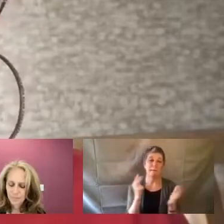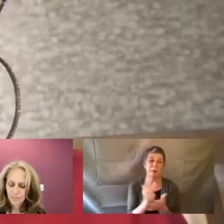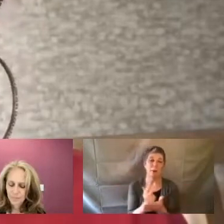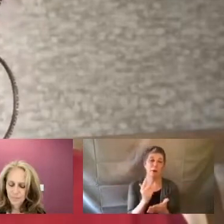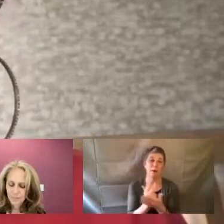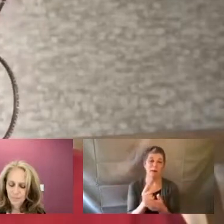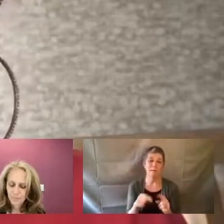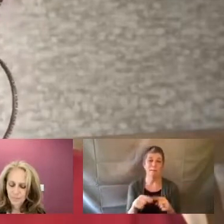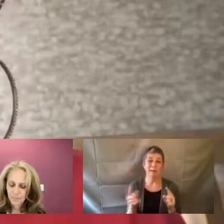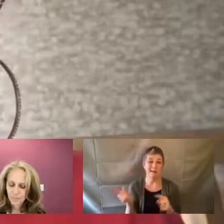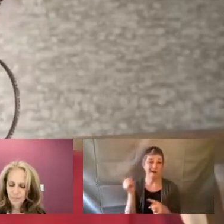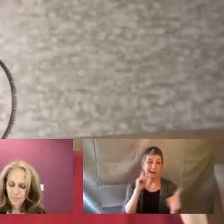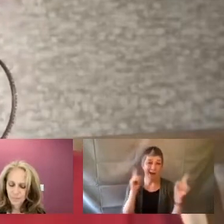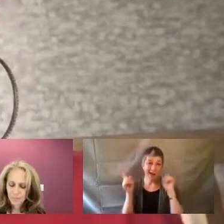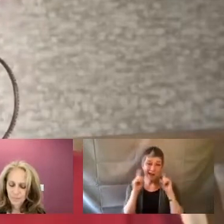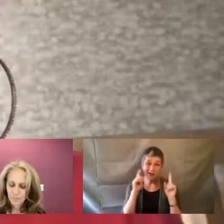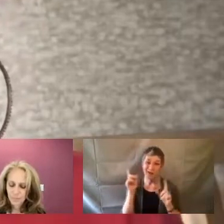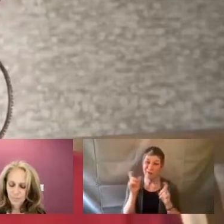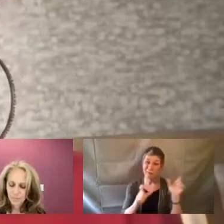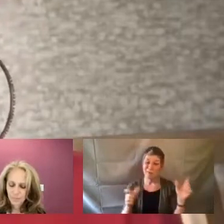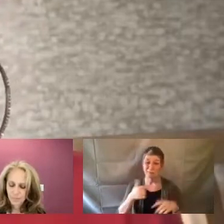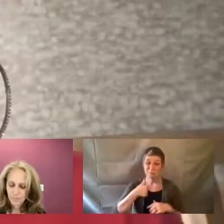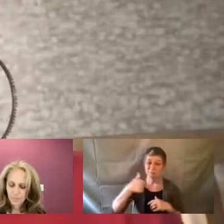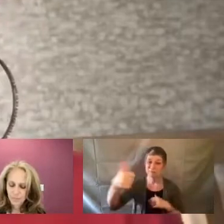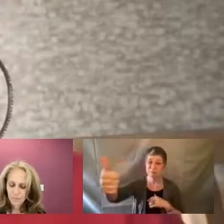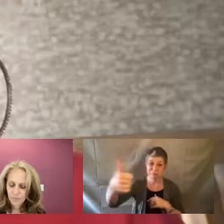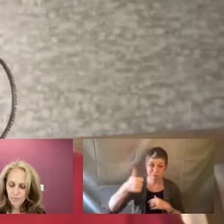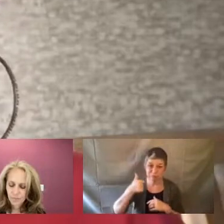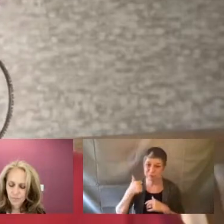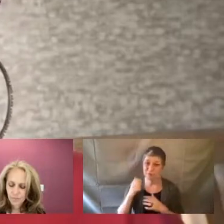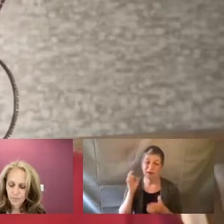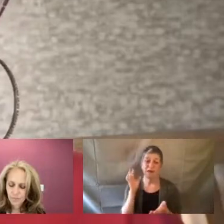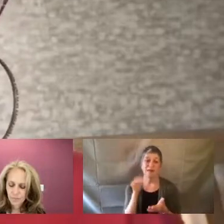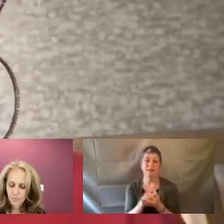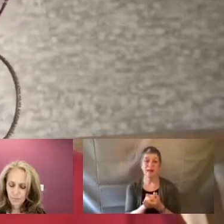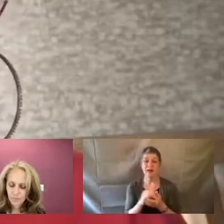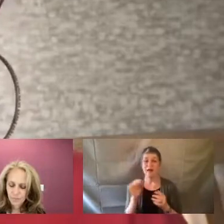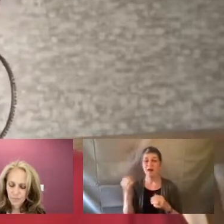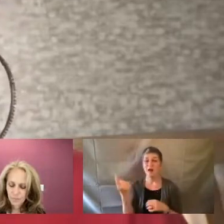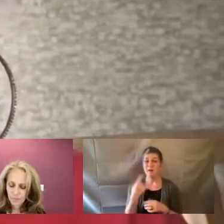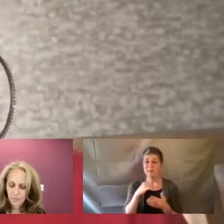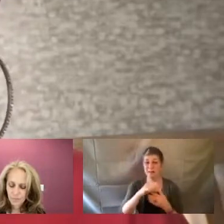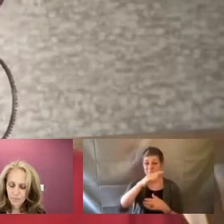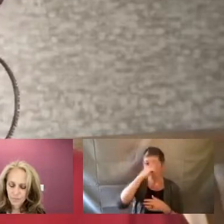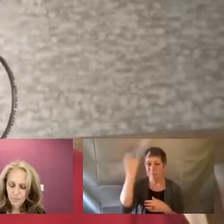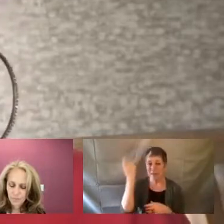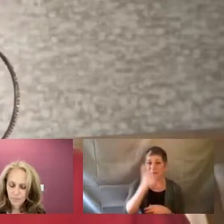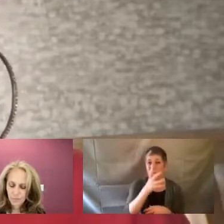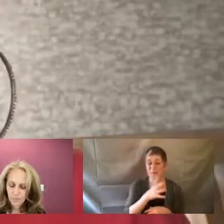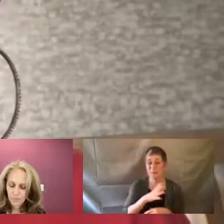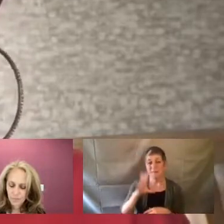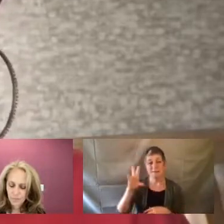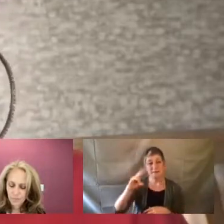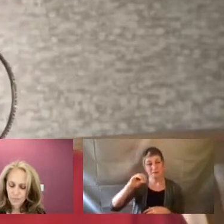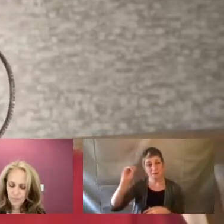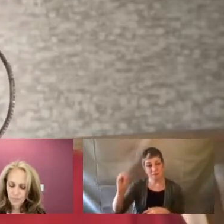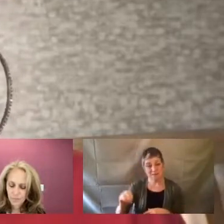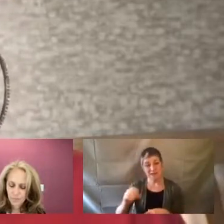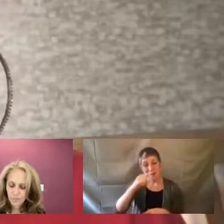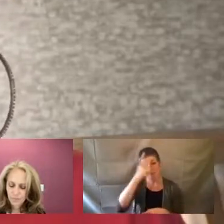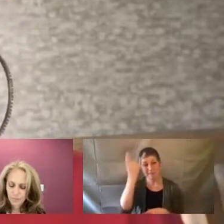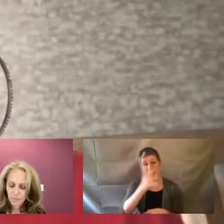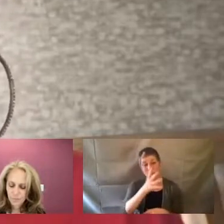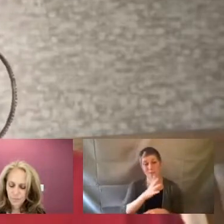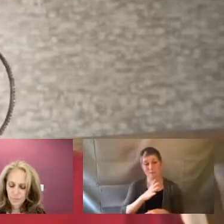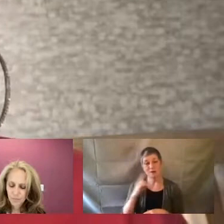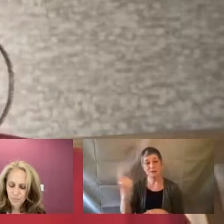But I do hear people have to travel distances. I always say Black women, 70% of Black women are single